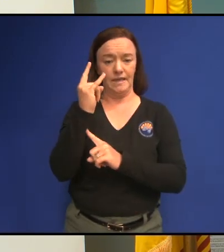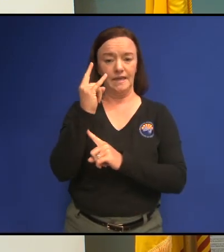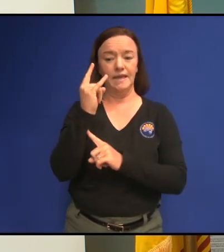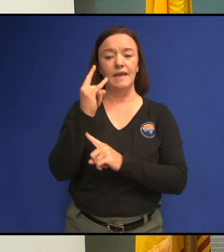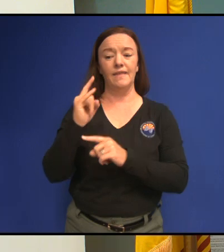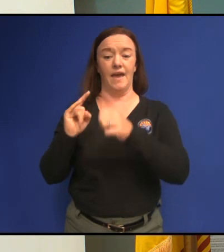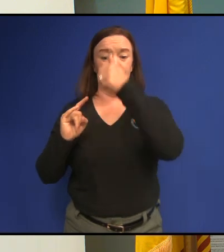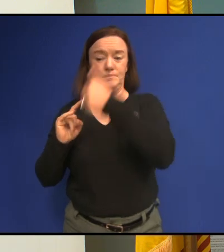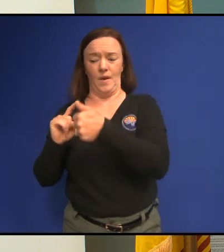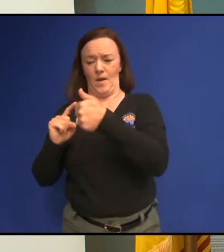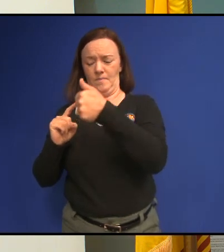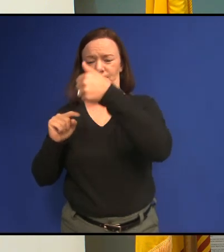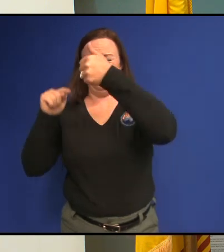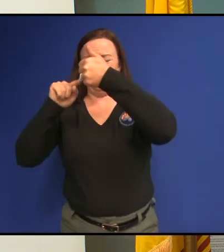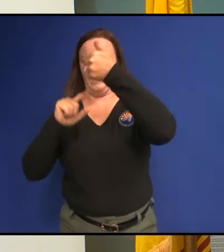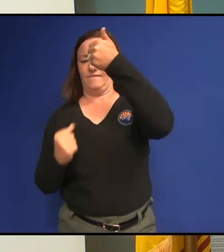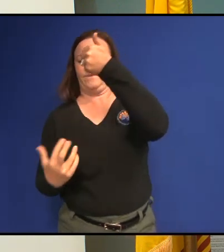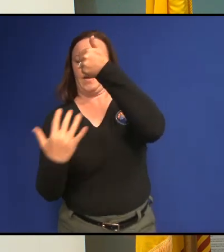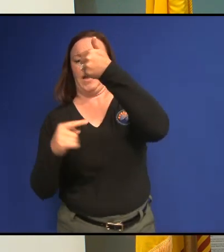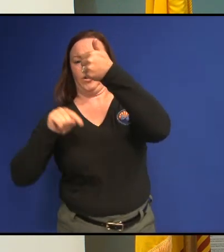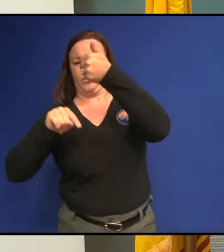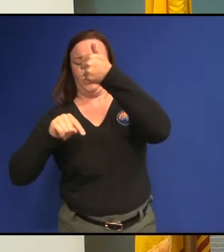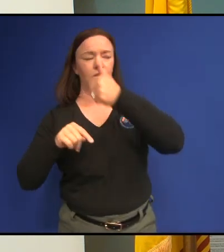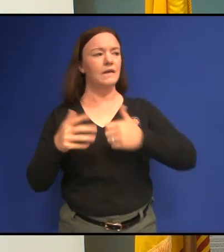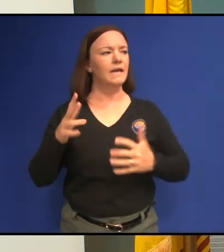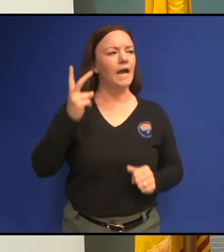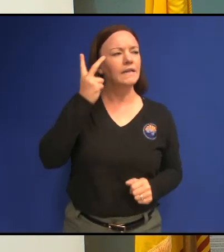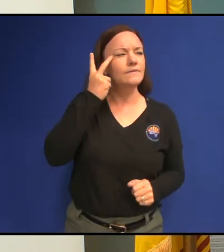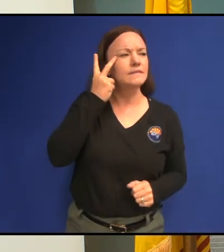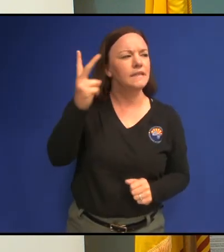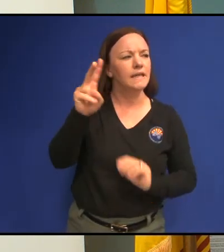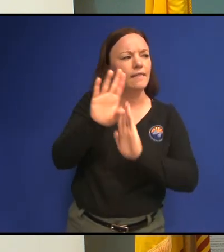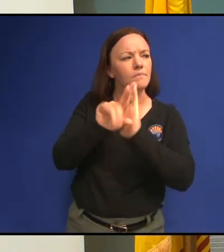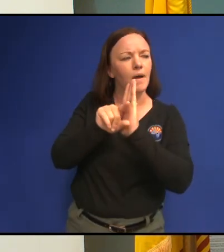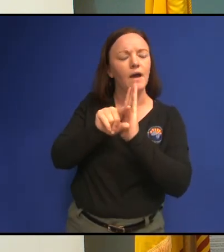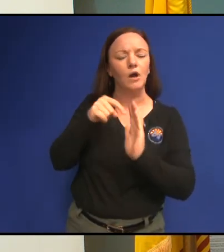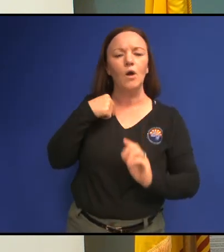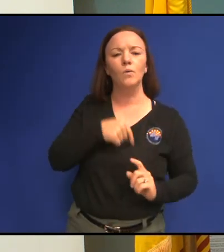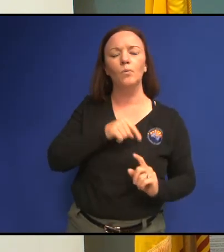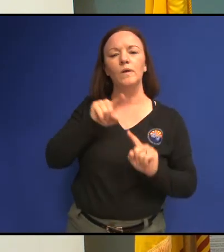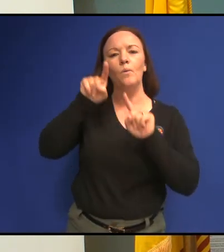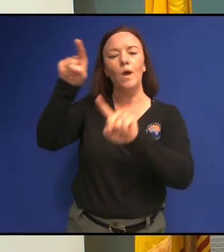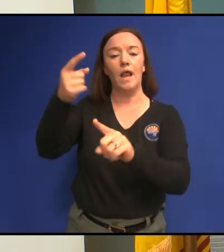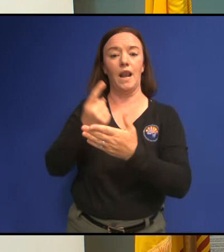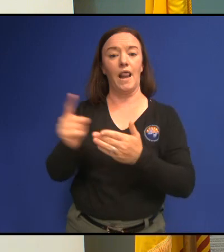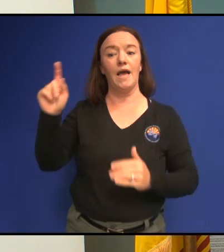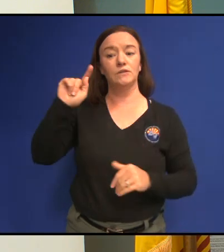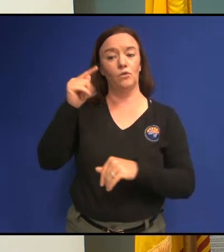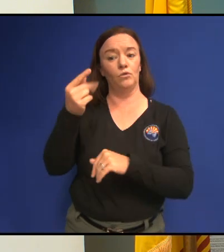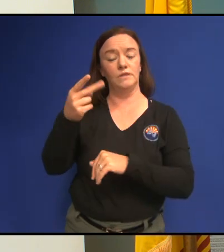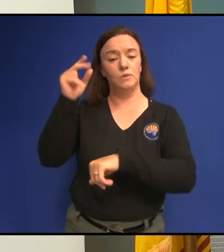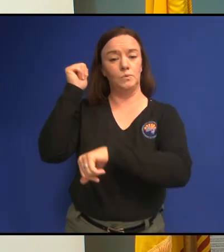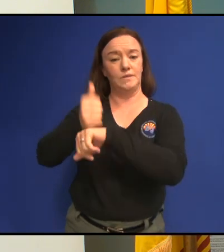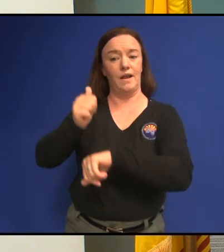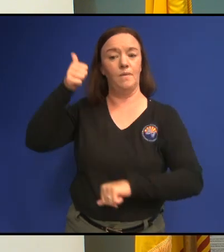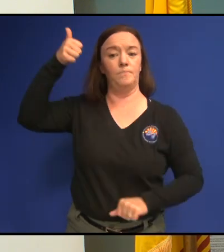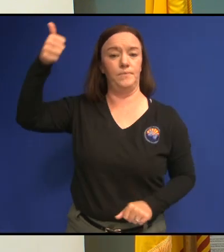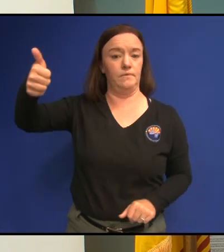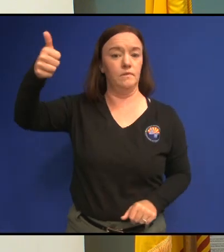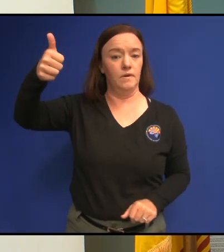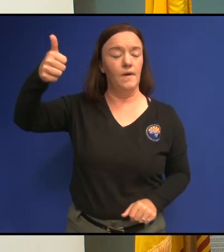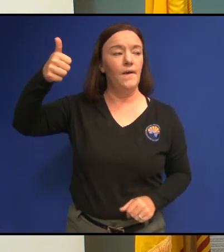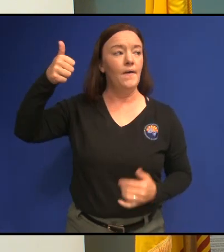burning. You can kind of see it in the background here. This is when we went up on last Thursday to put up this weather instrument.